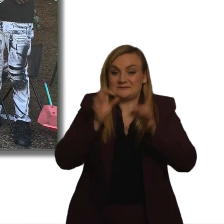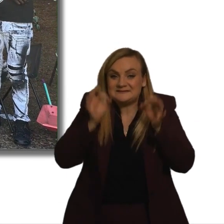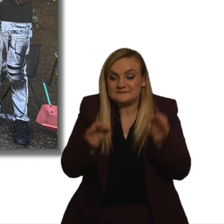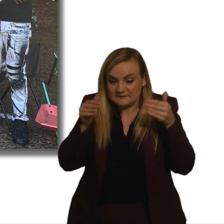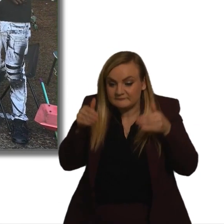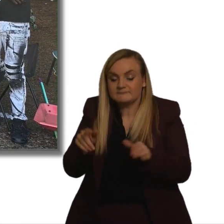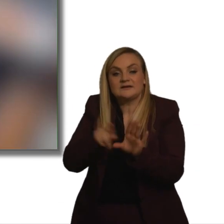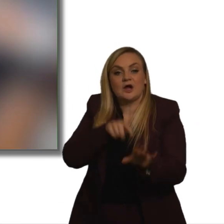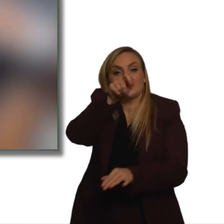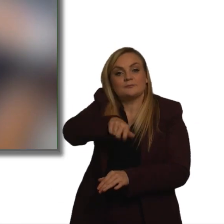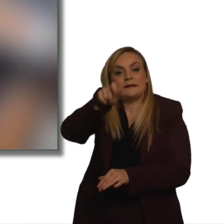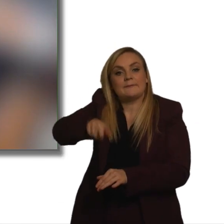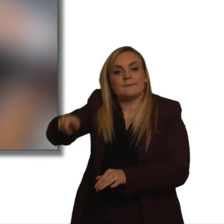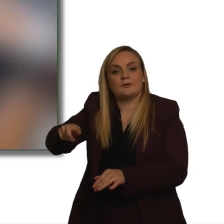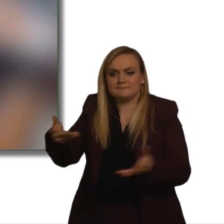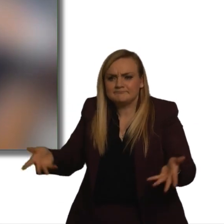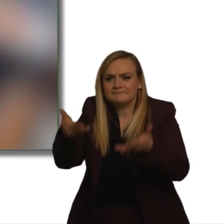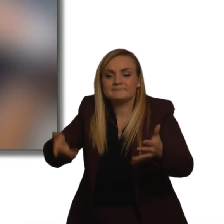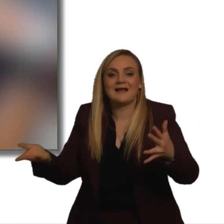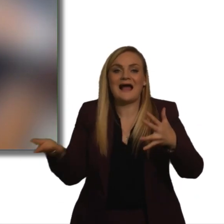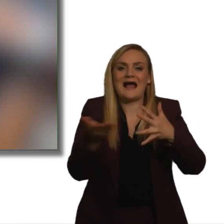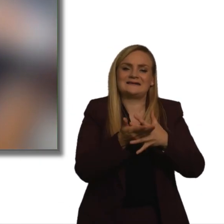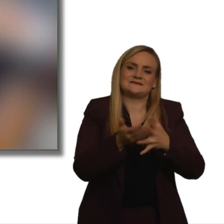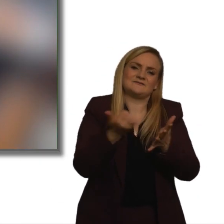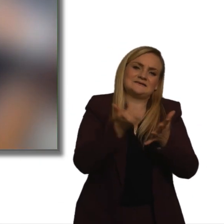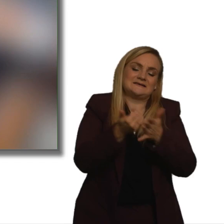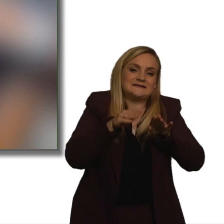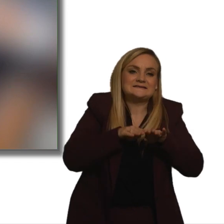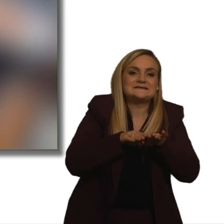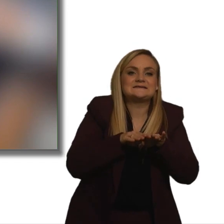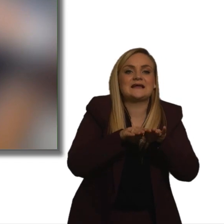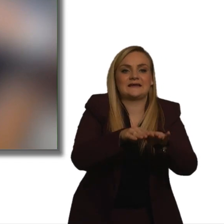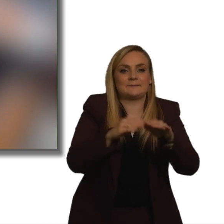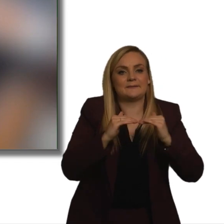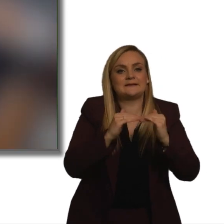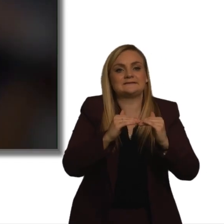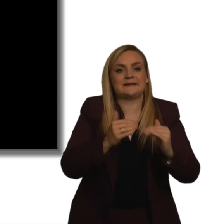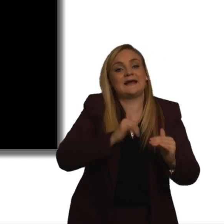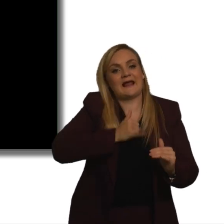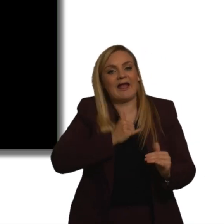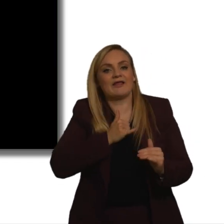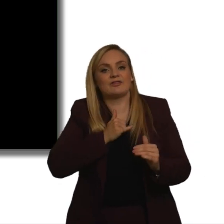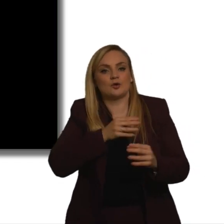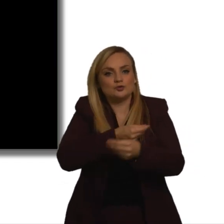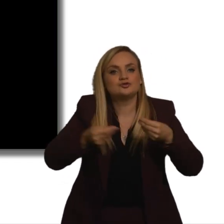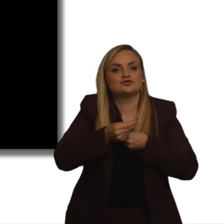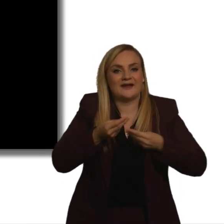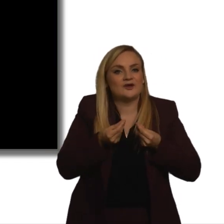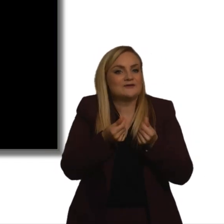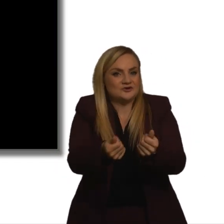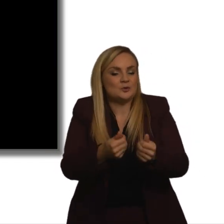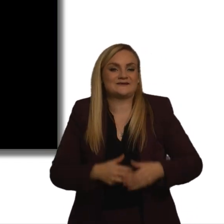people, giving them access to some of our fabulous sustainability and ethical trade resources.